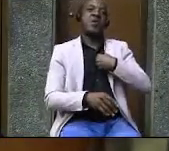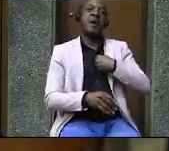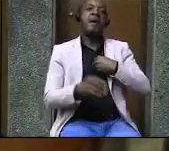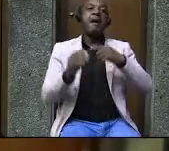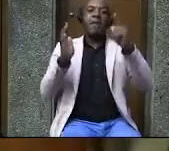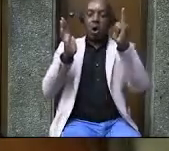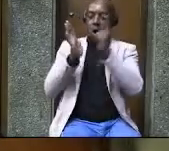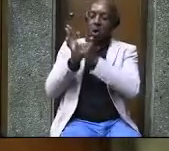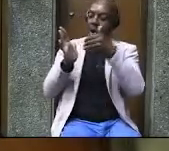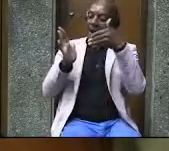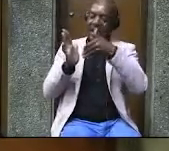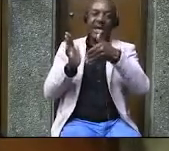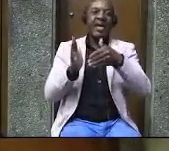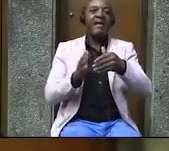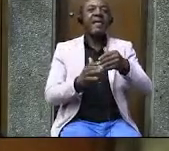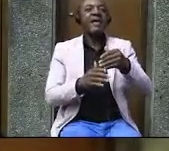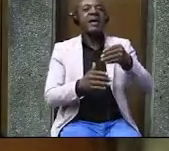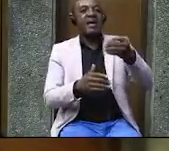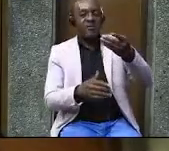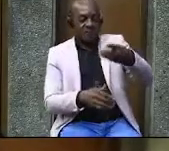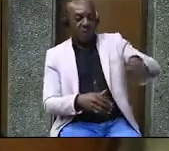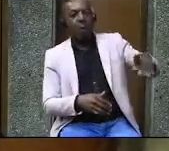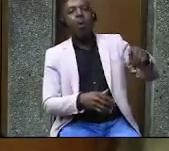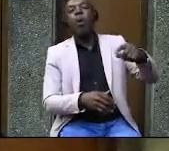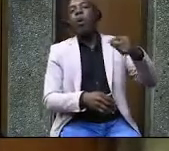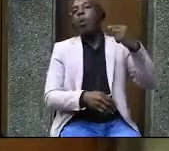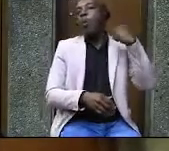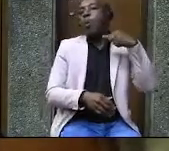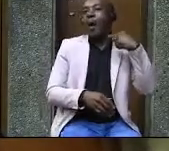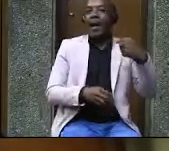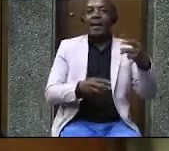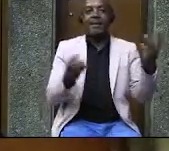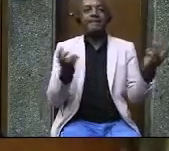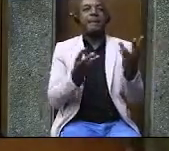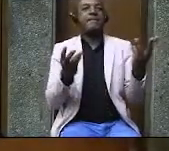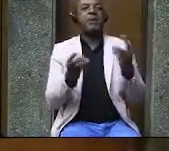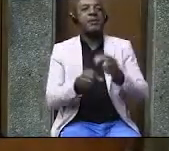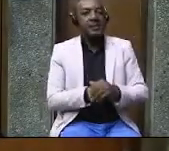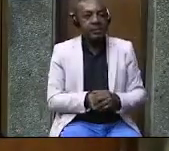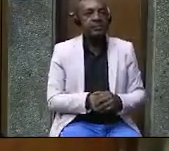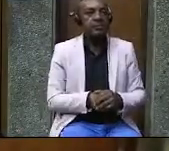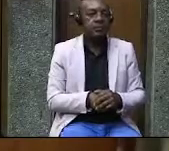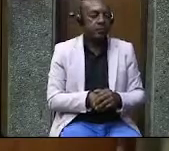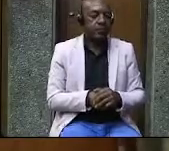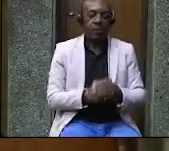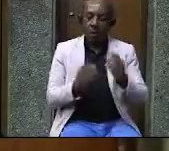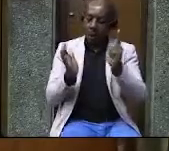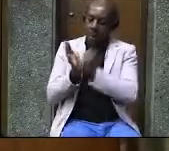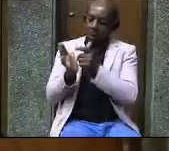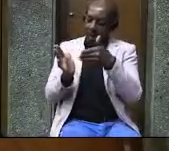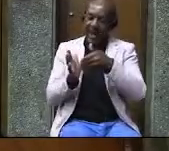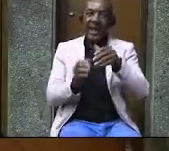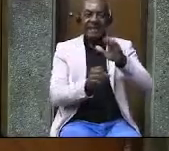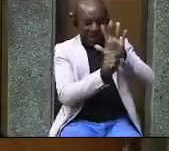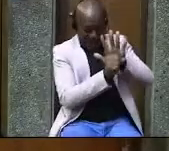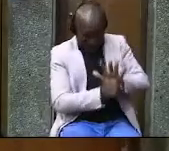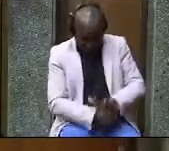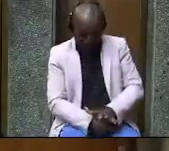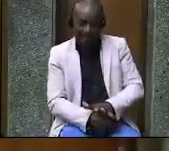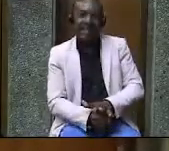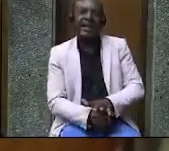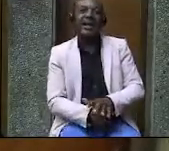is a foreign law, which is a British law, it still oversees our customary law. It still interhatala our customary law,